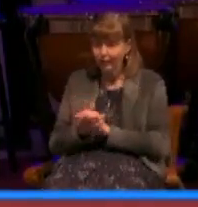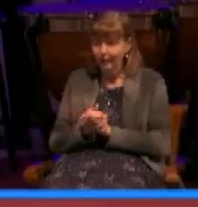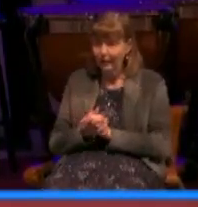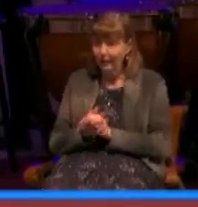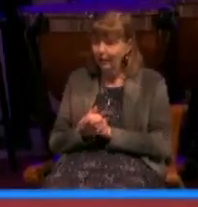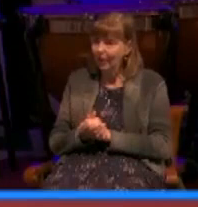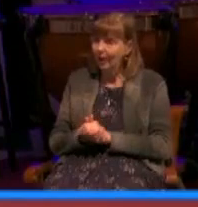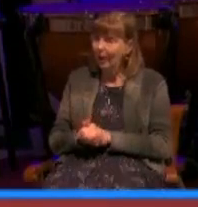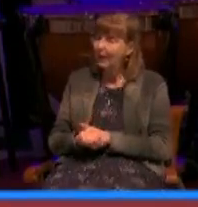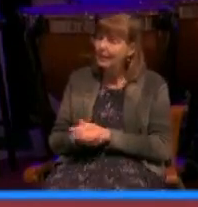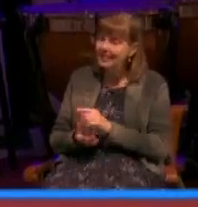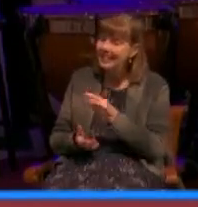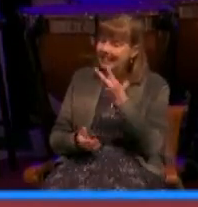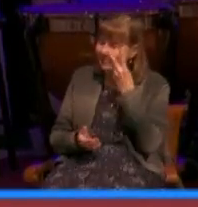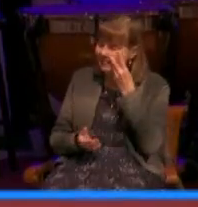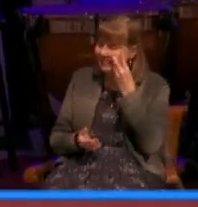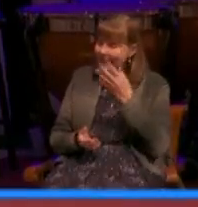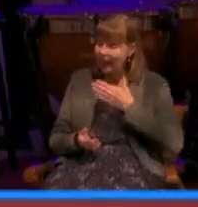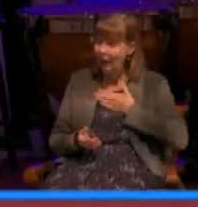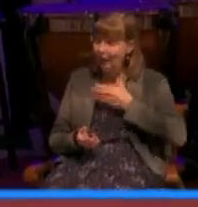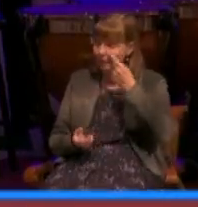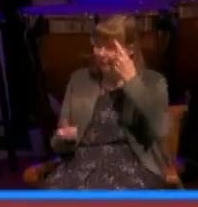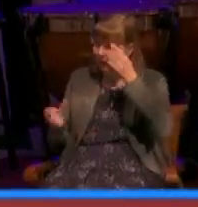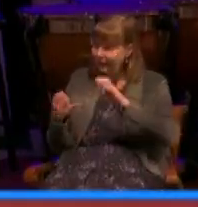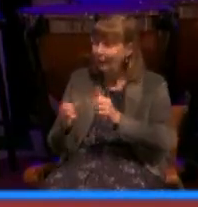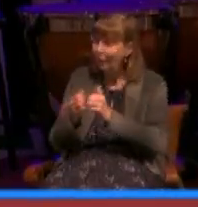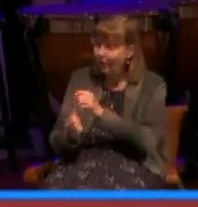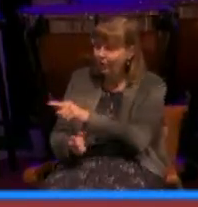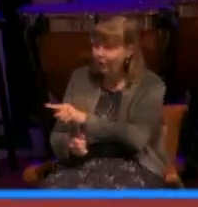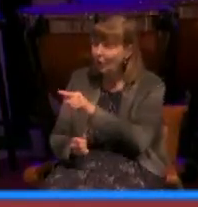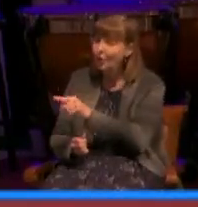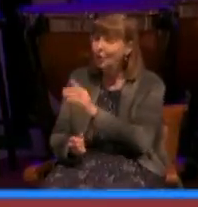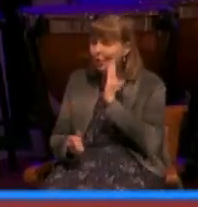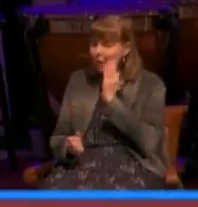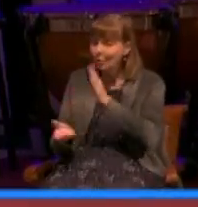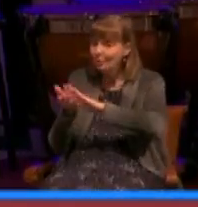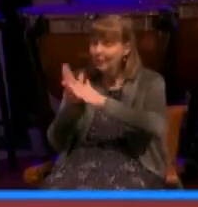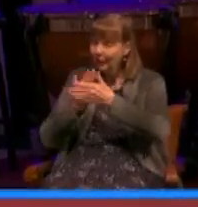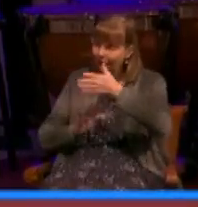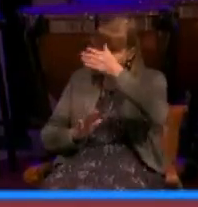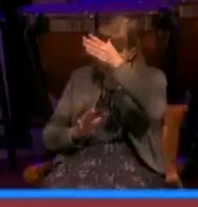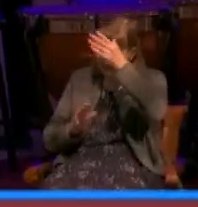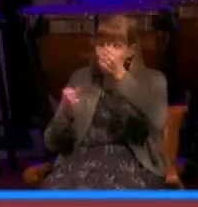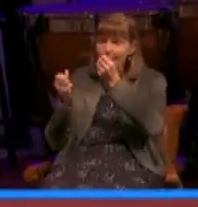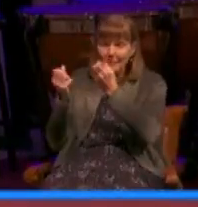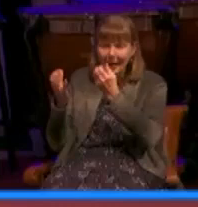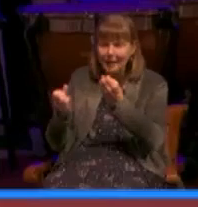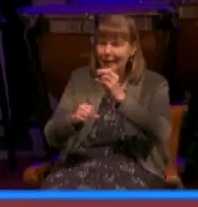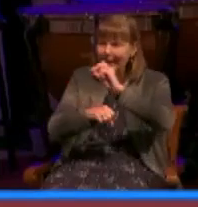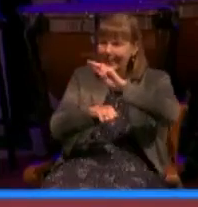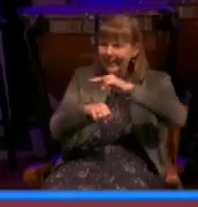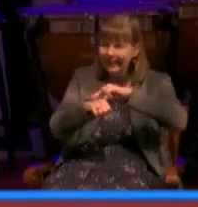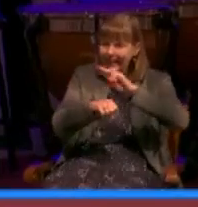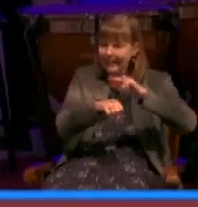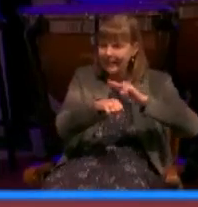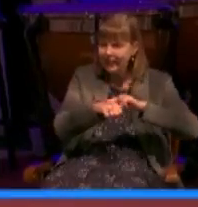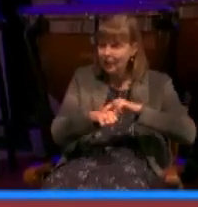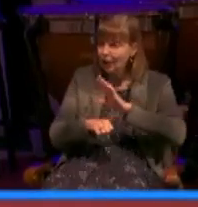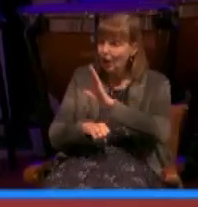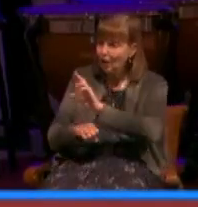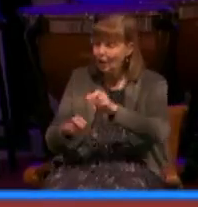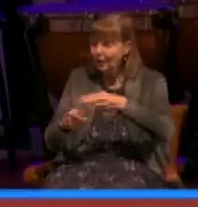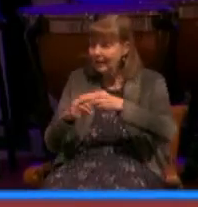my covenant is with you, and you shall be the father of a multitude of nations. No longer shall your name be called Abram, but your name